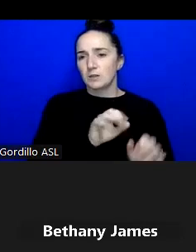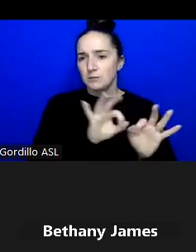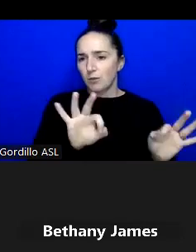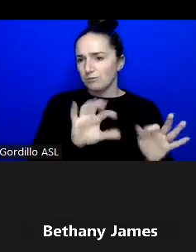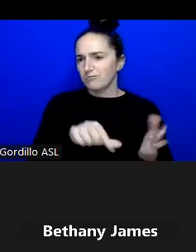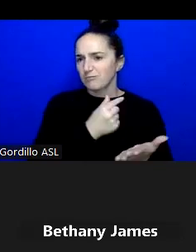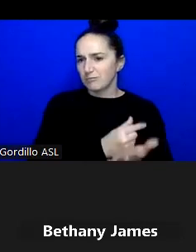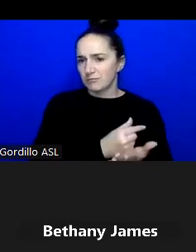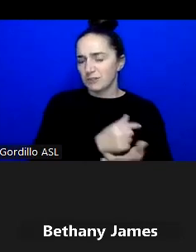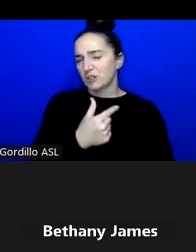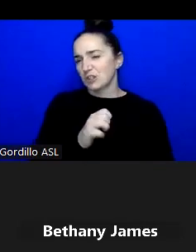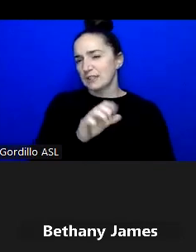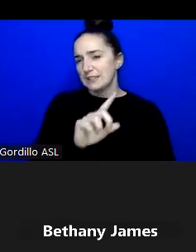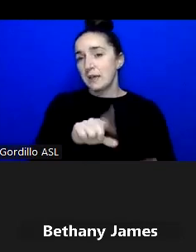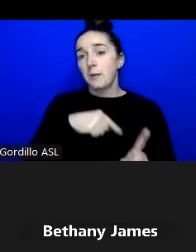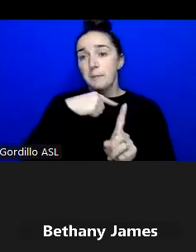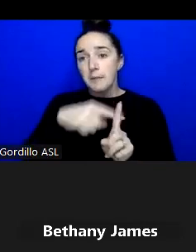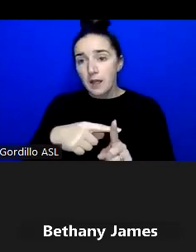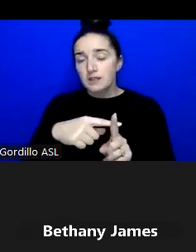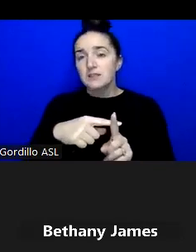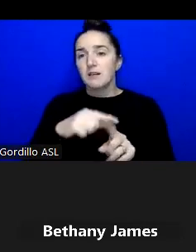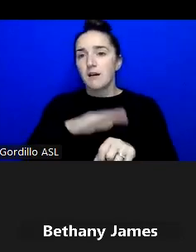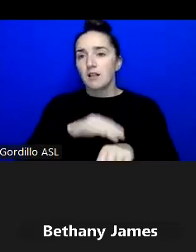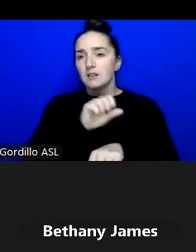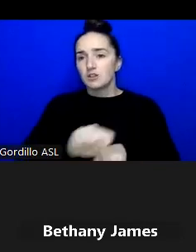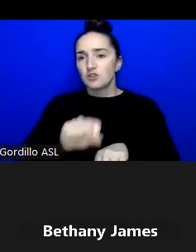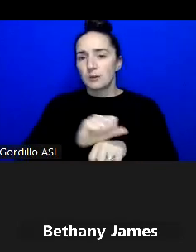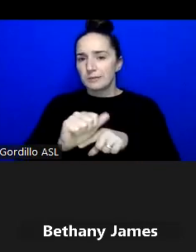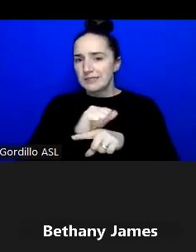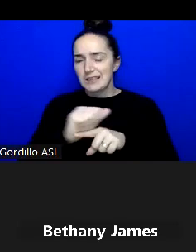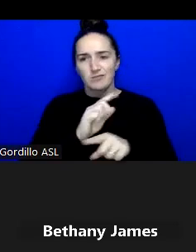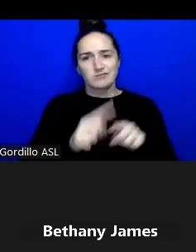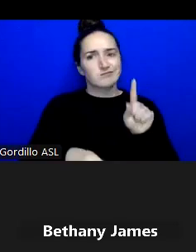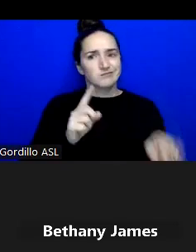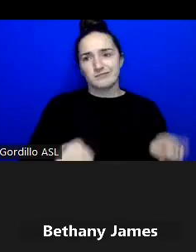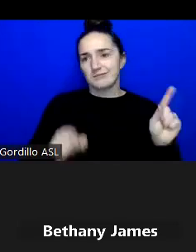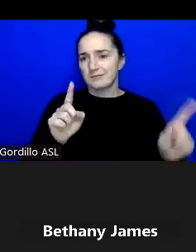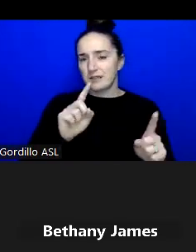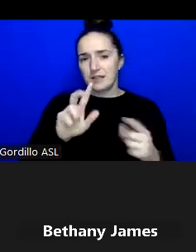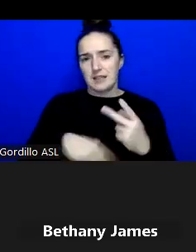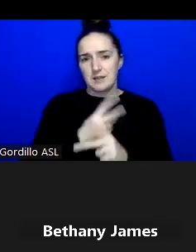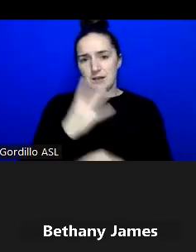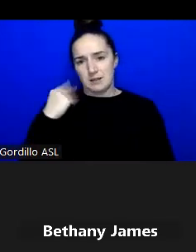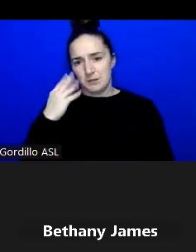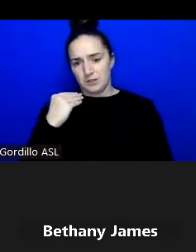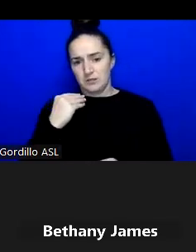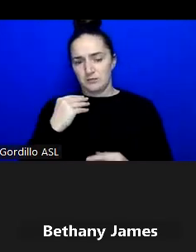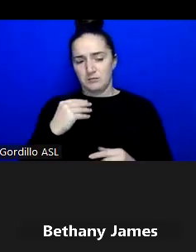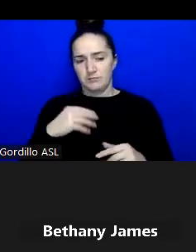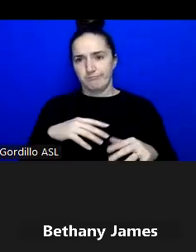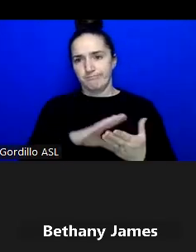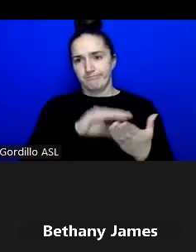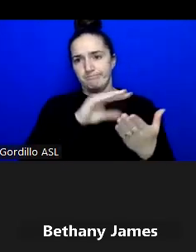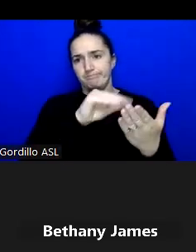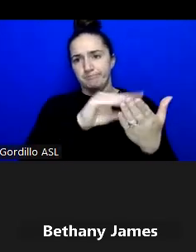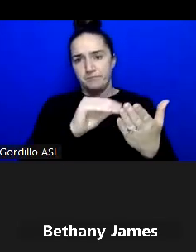and on-the-job training. And that is very varied, the amount of experience that people get. They do also have to take